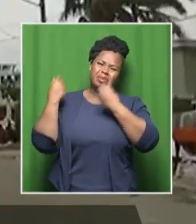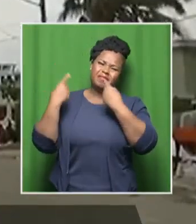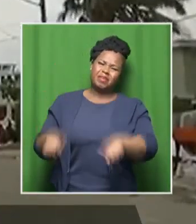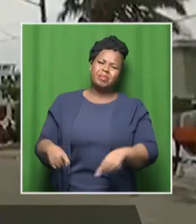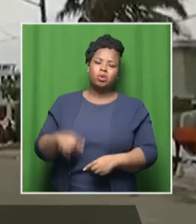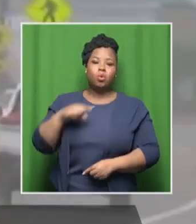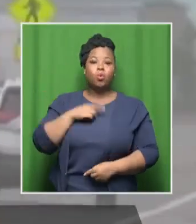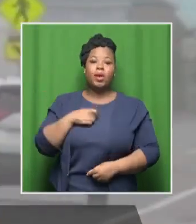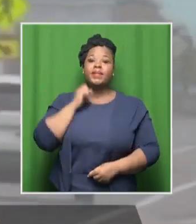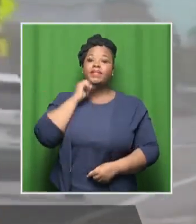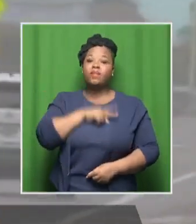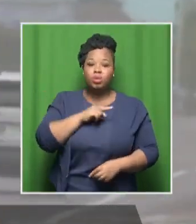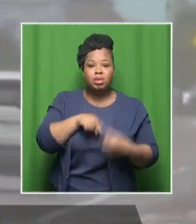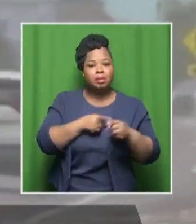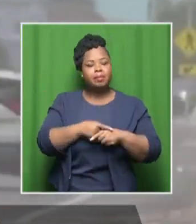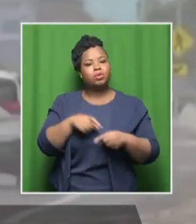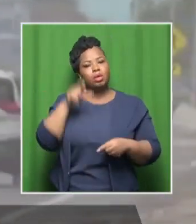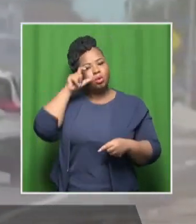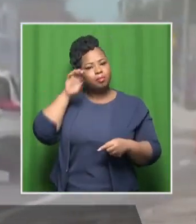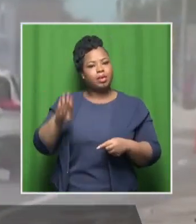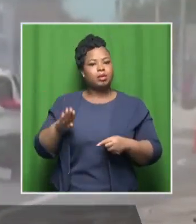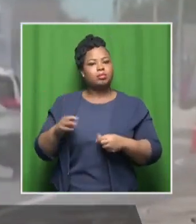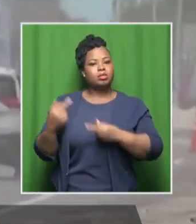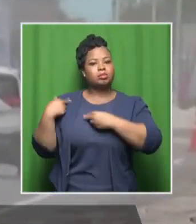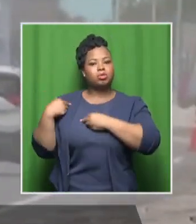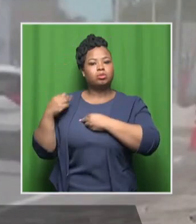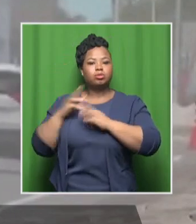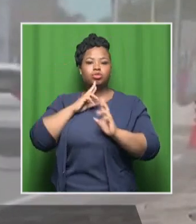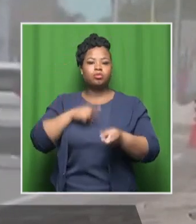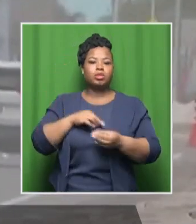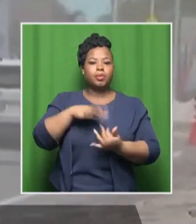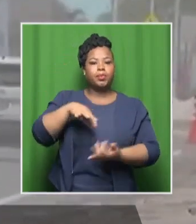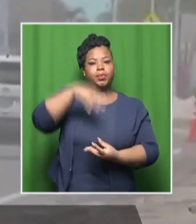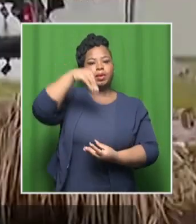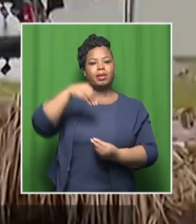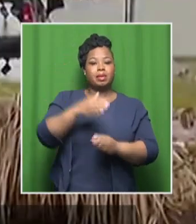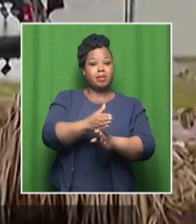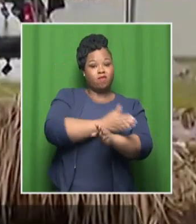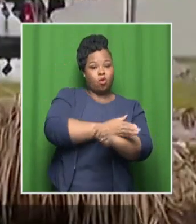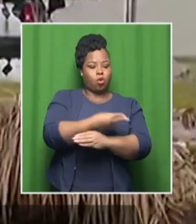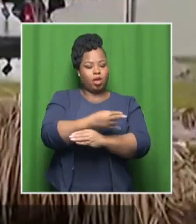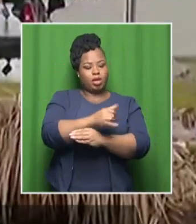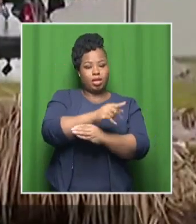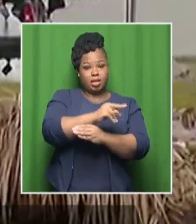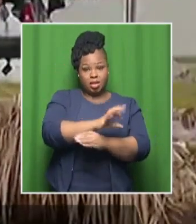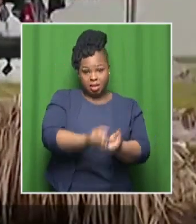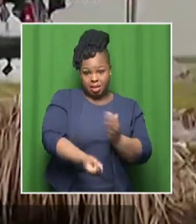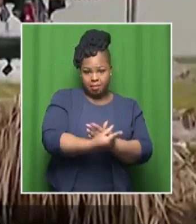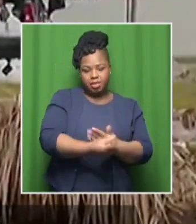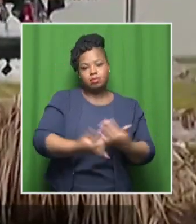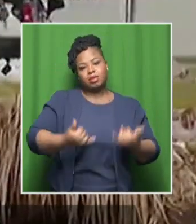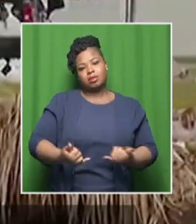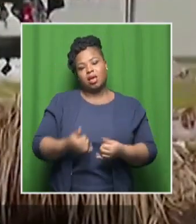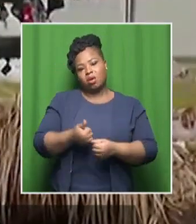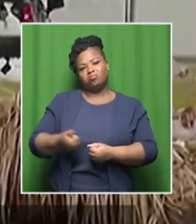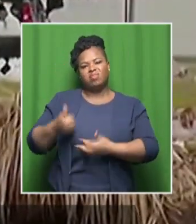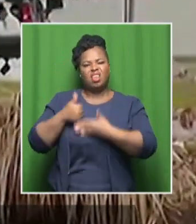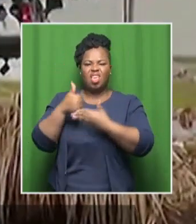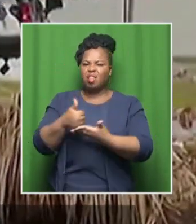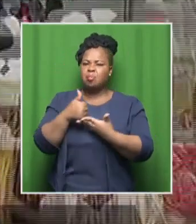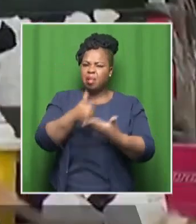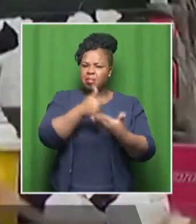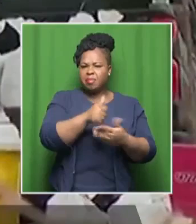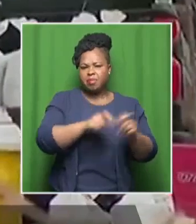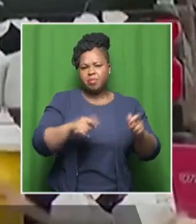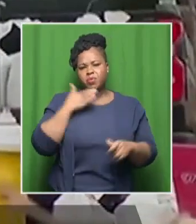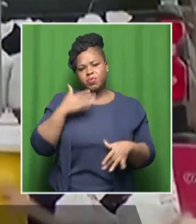spreading falsehoods about the Biden administration's response to Hurricane Helene, and federal aid is, in fact, available to